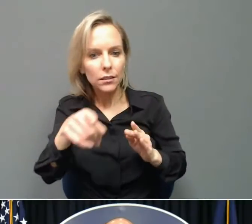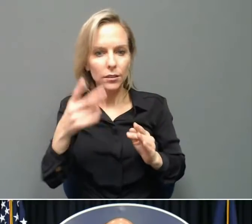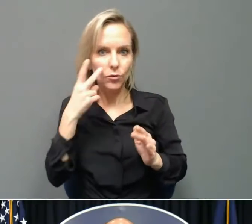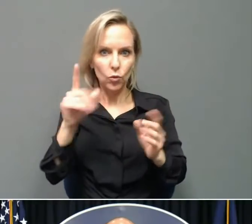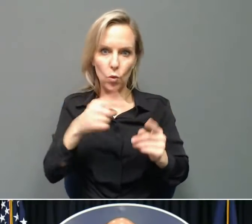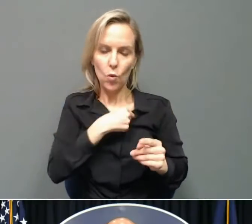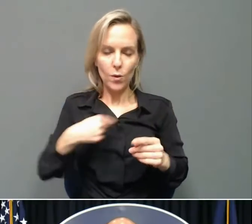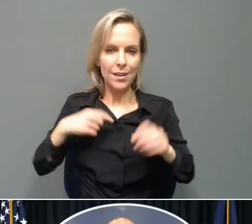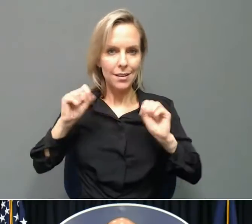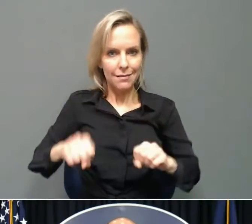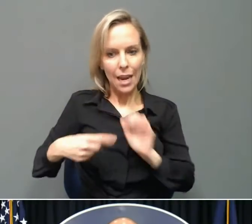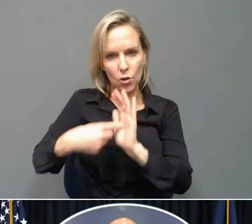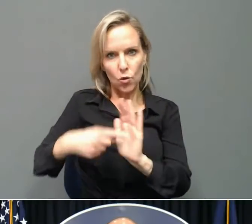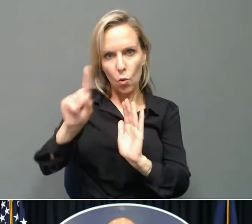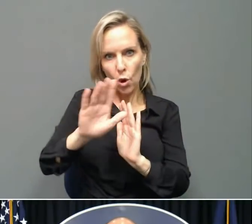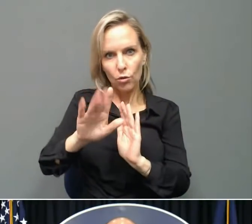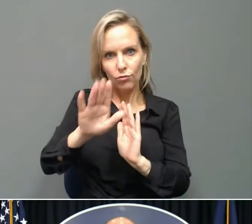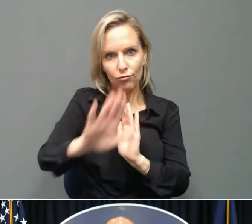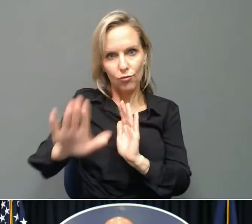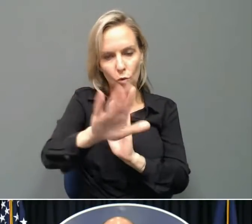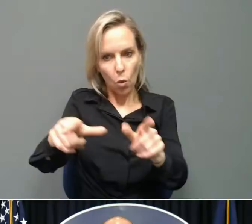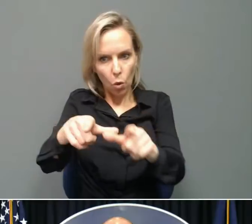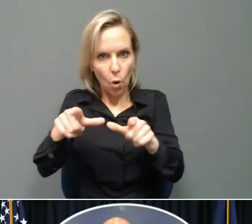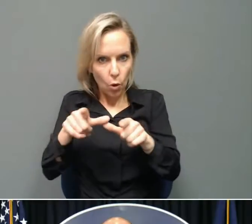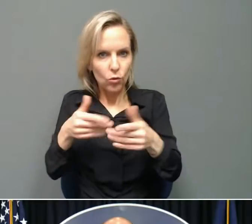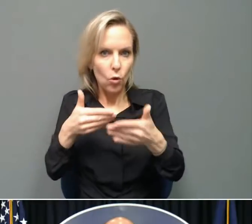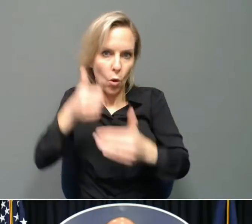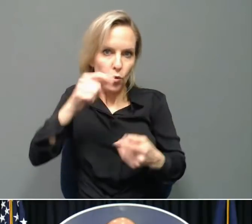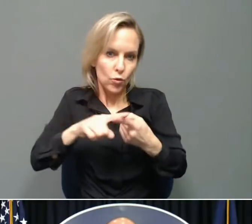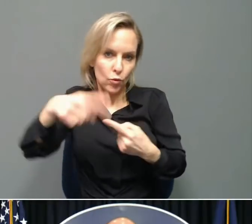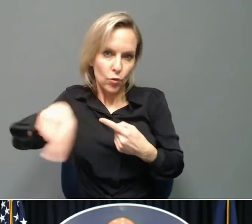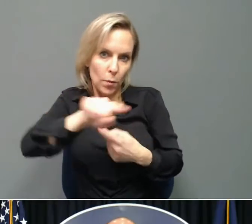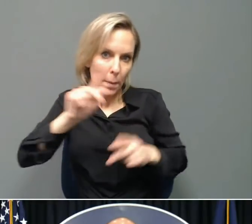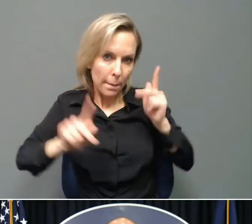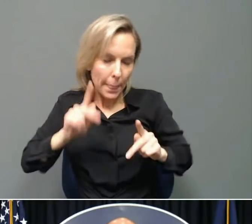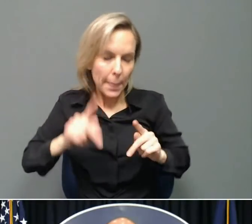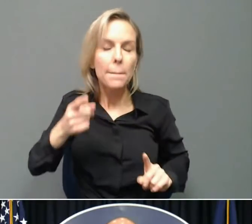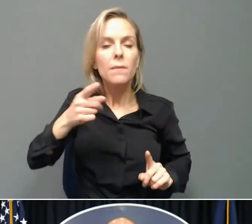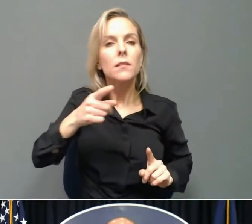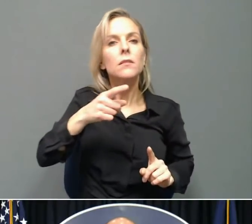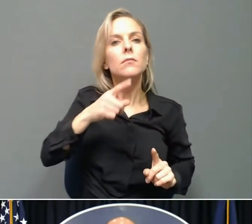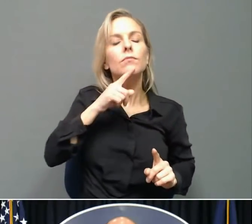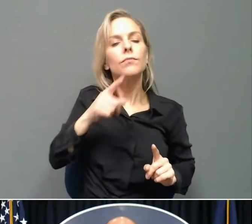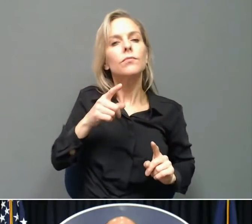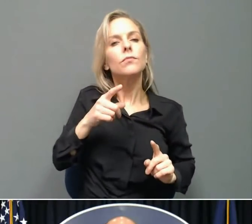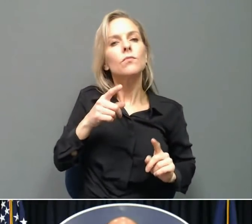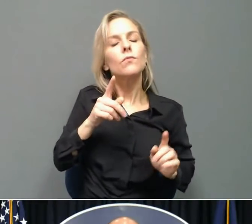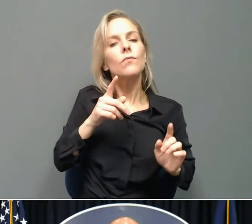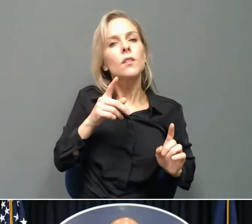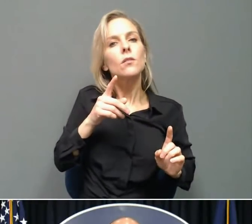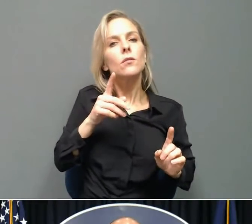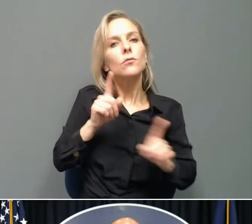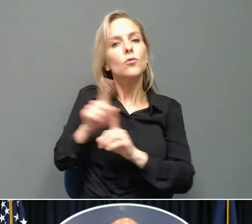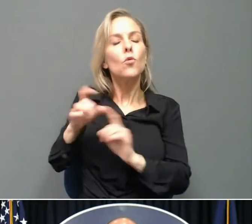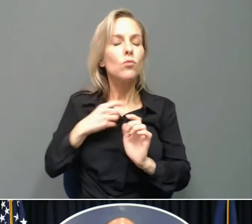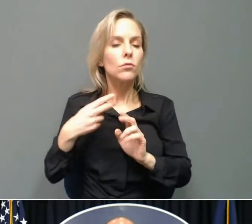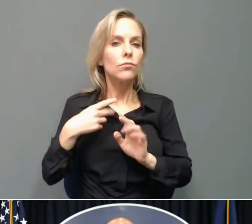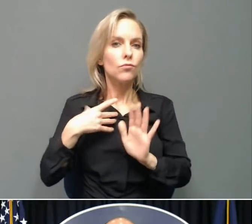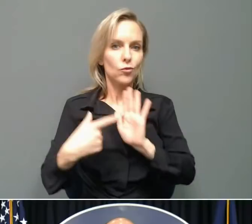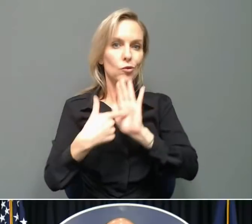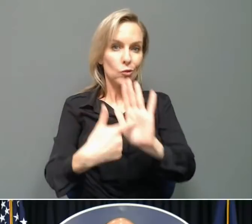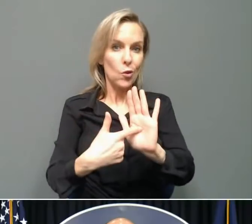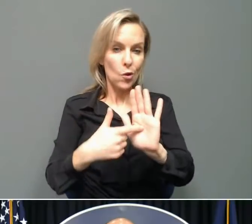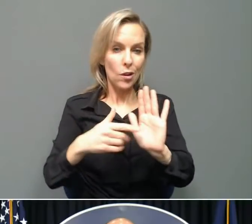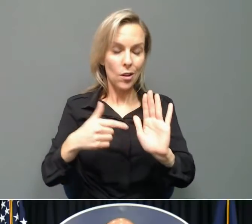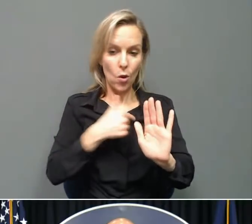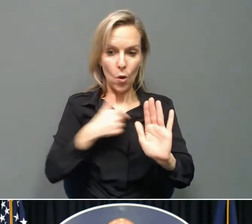you're located. The final thing I would say, to put this all in a context, is that at the pace we anticipate